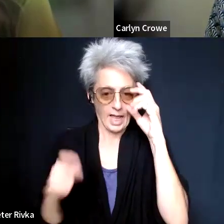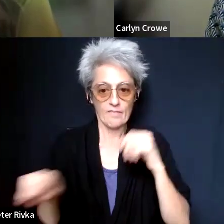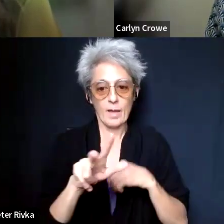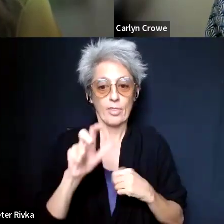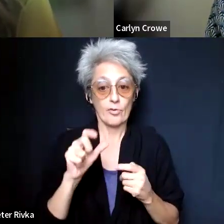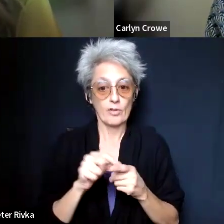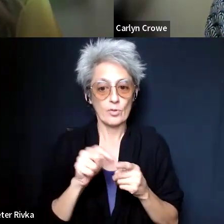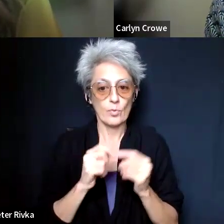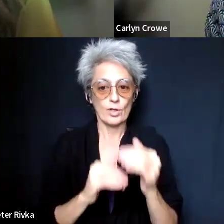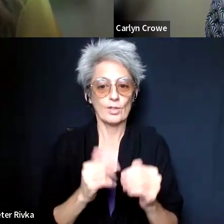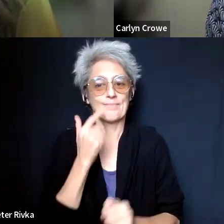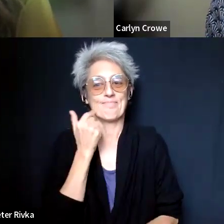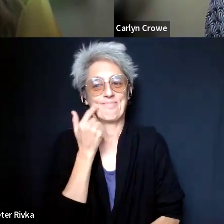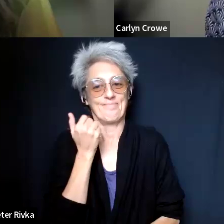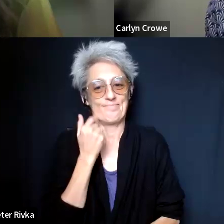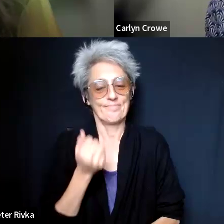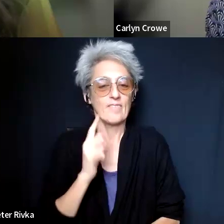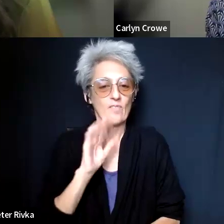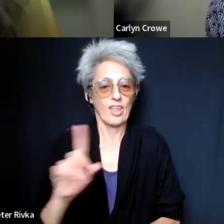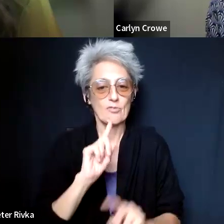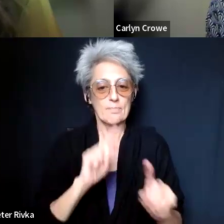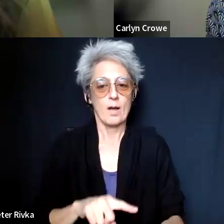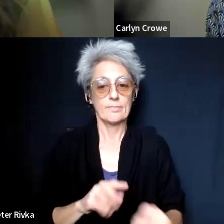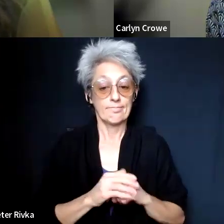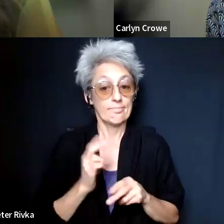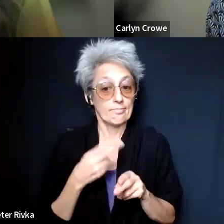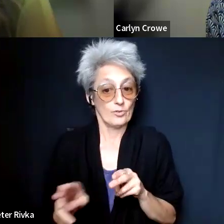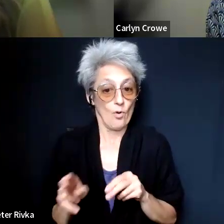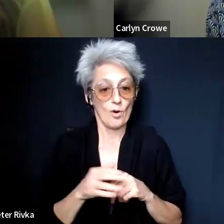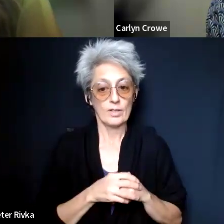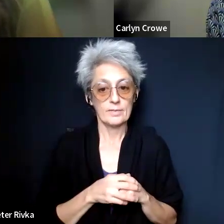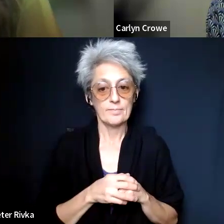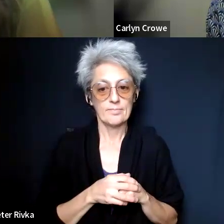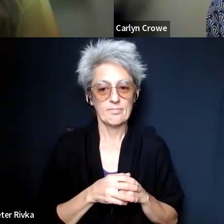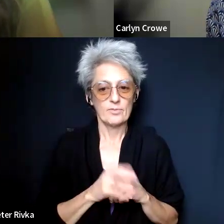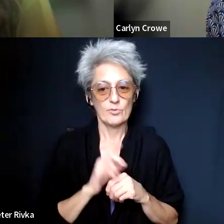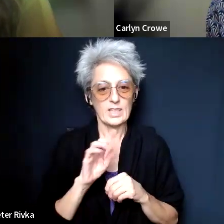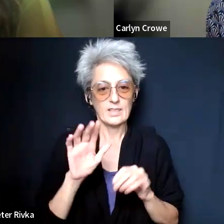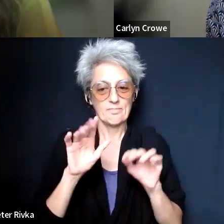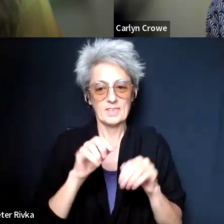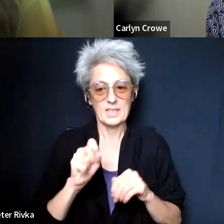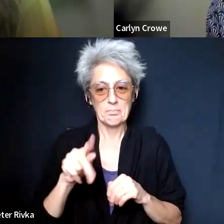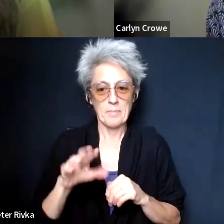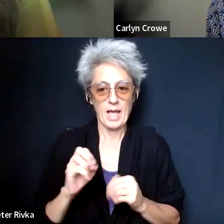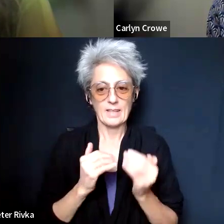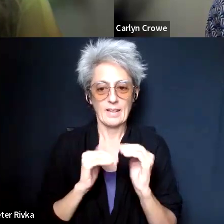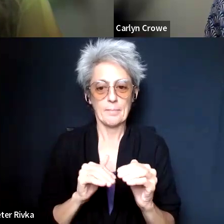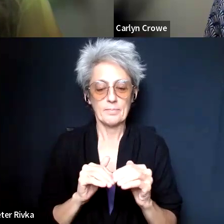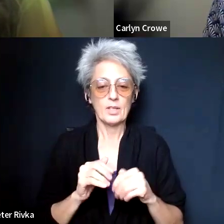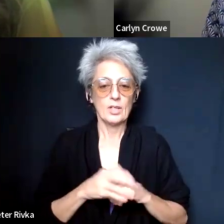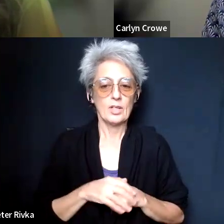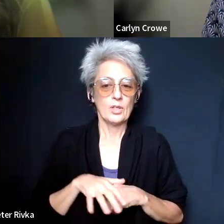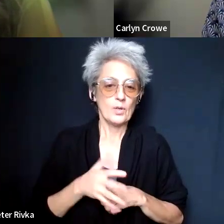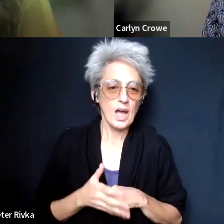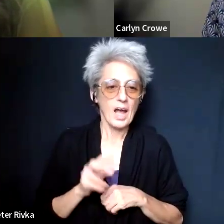respond, so it was short because we were limited in space, but you can kind of get a little bit of a look